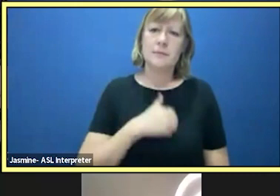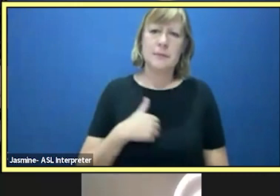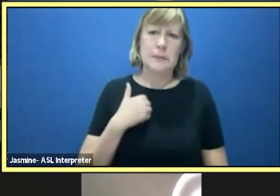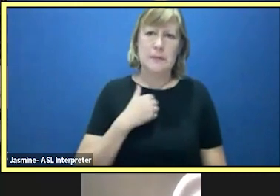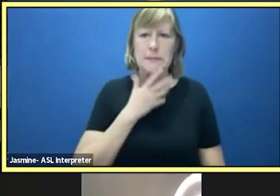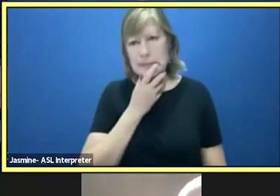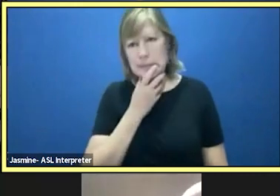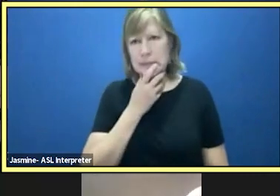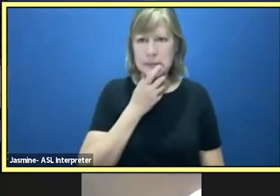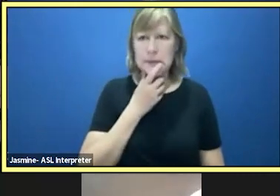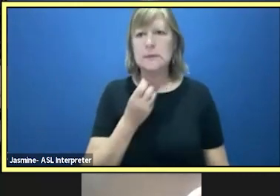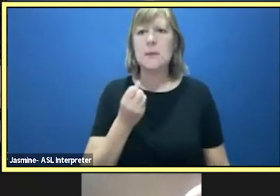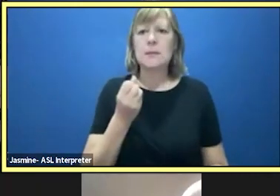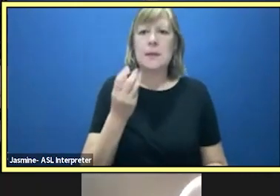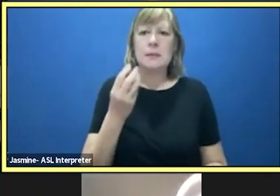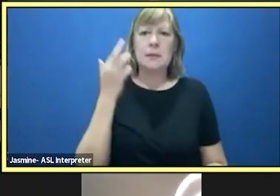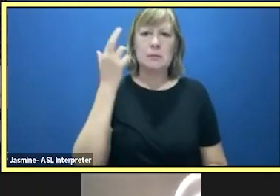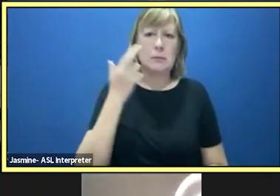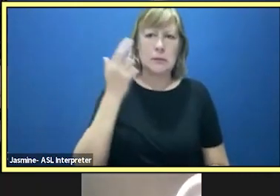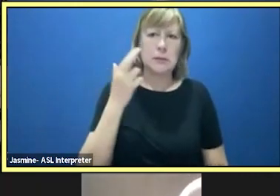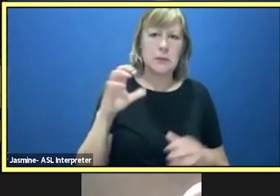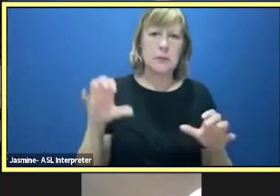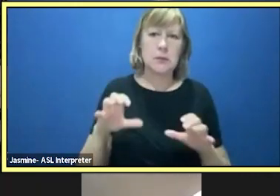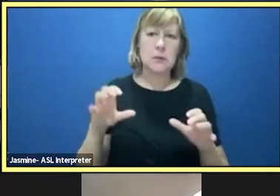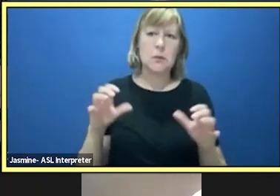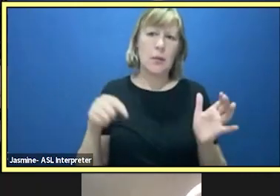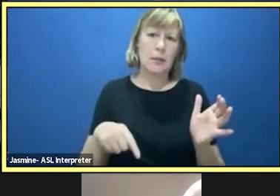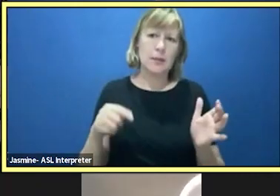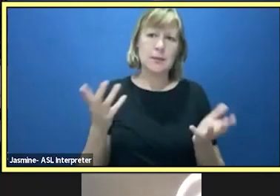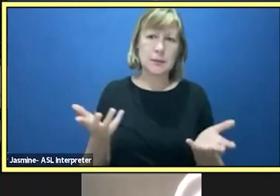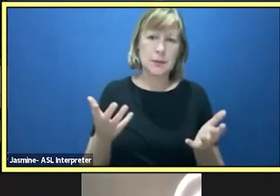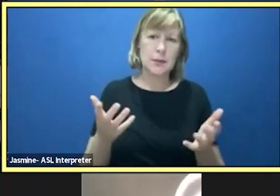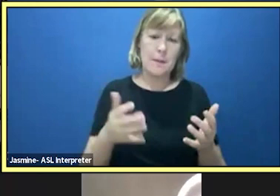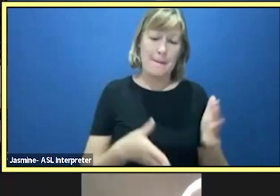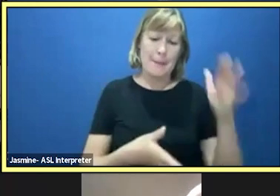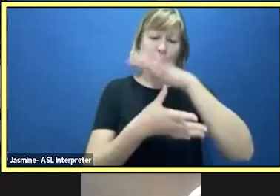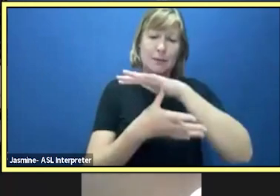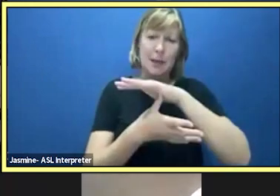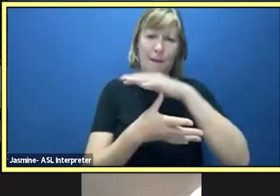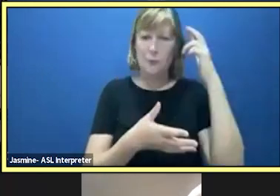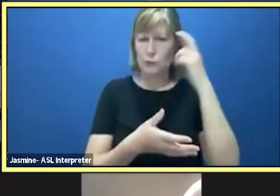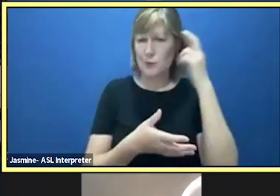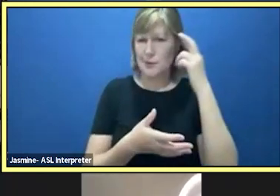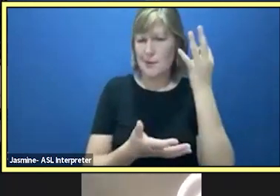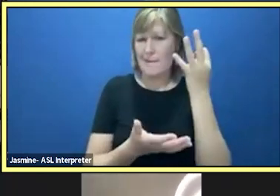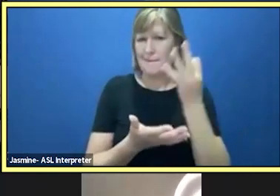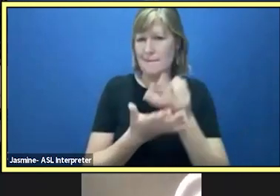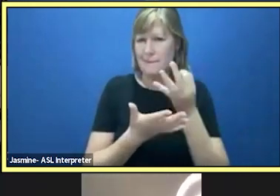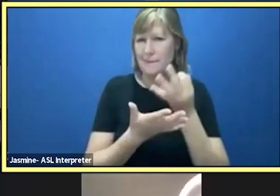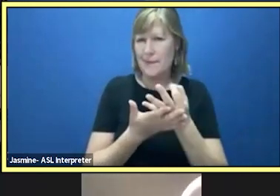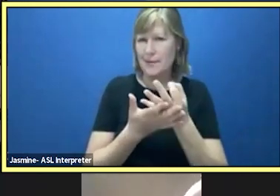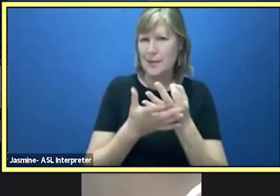one big reason is that our funding source, how we pay for things, is requiring us to do this. We hear